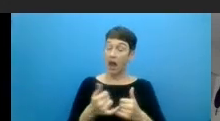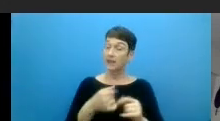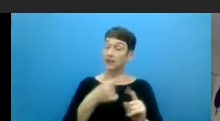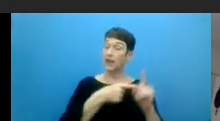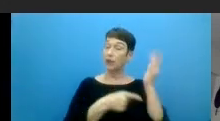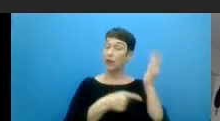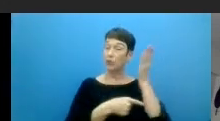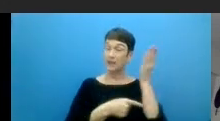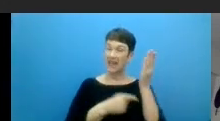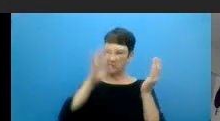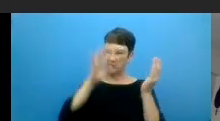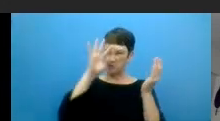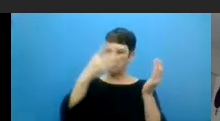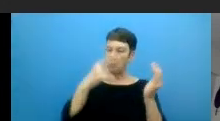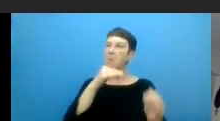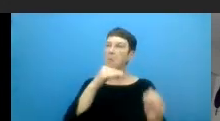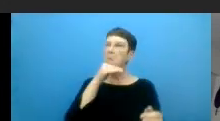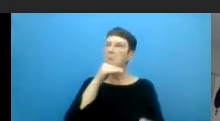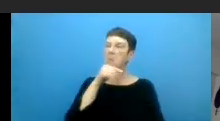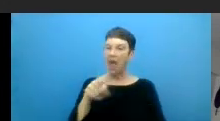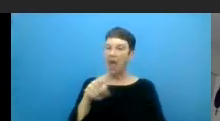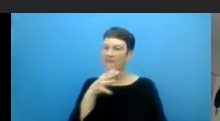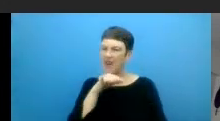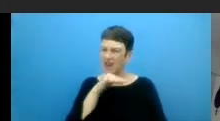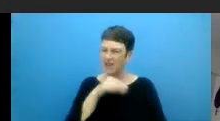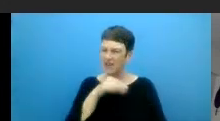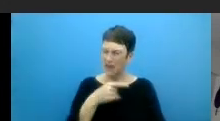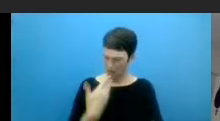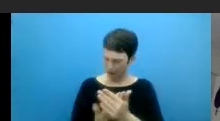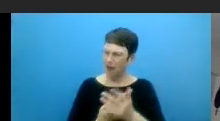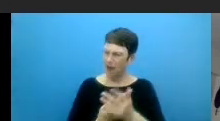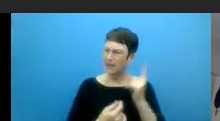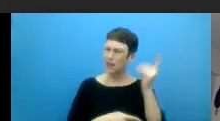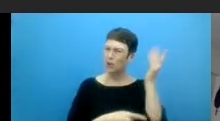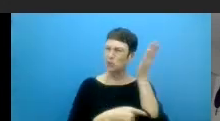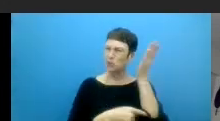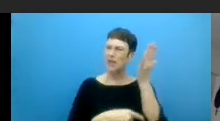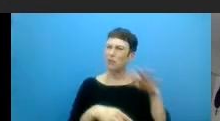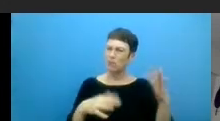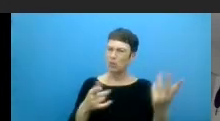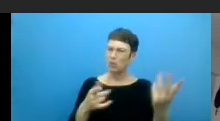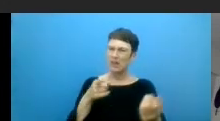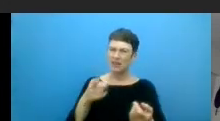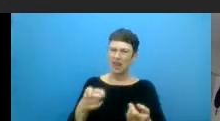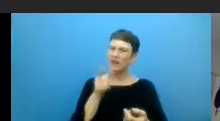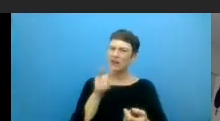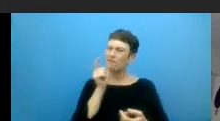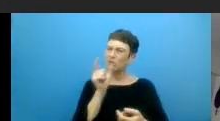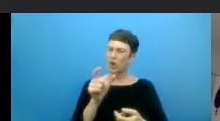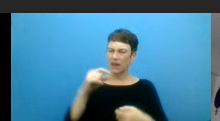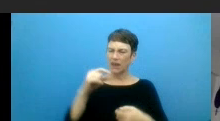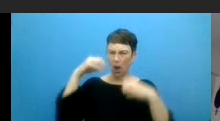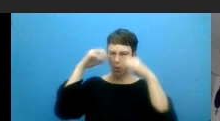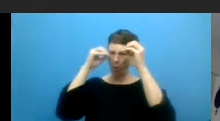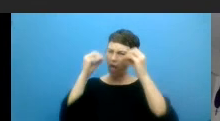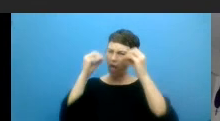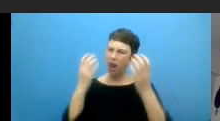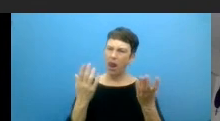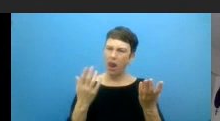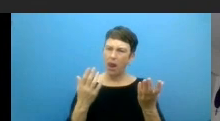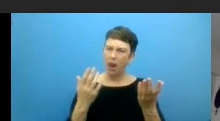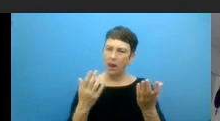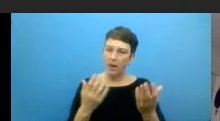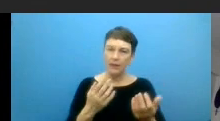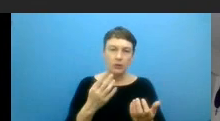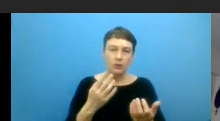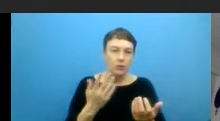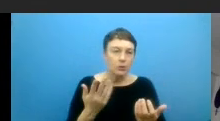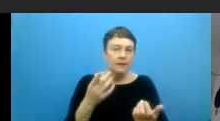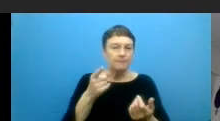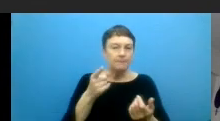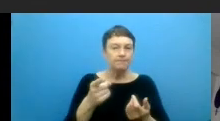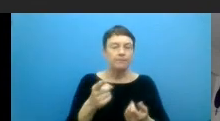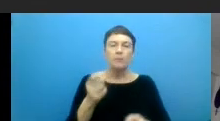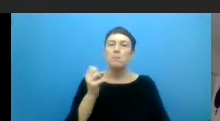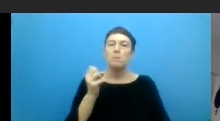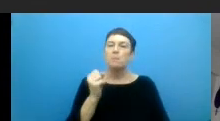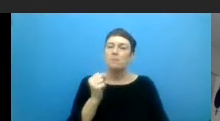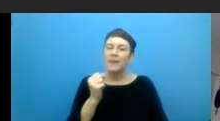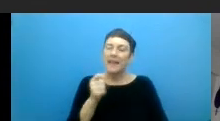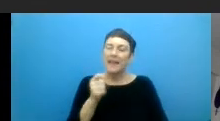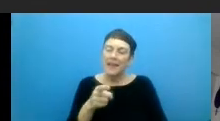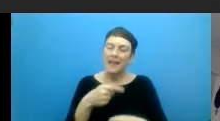Afrikaans, you know, just Google it. You know, it's not that difficult. So it has to do with